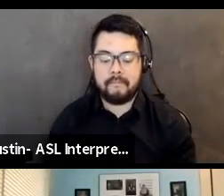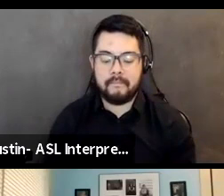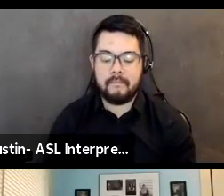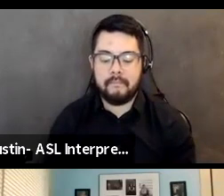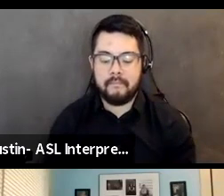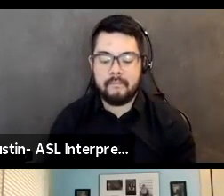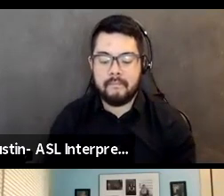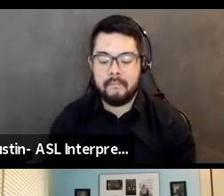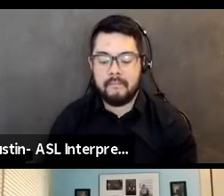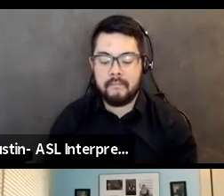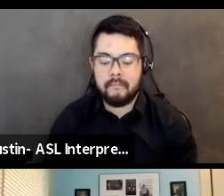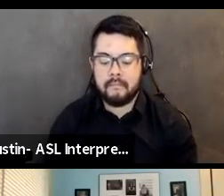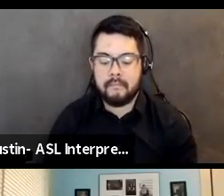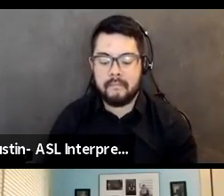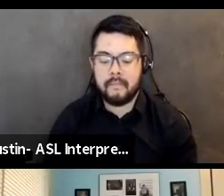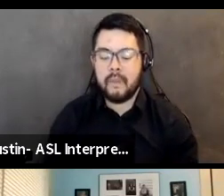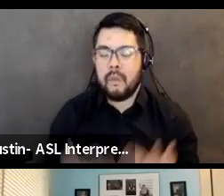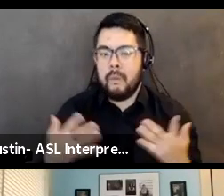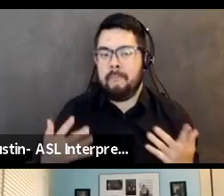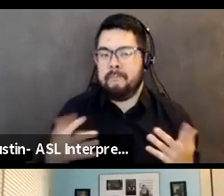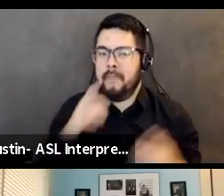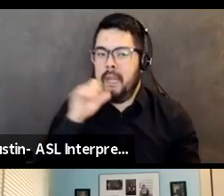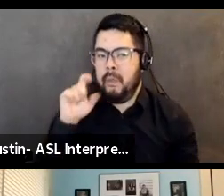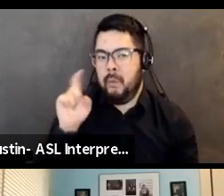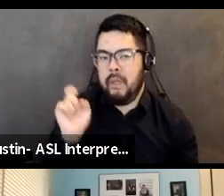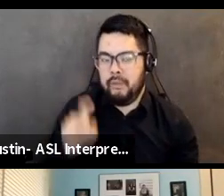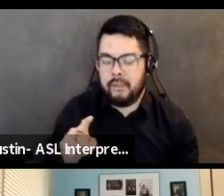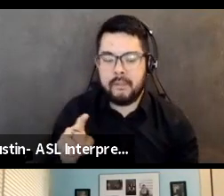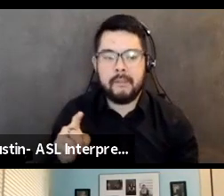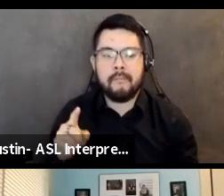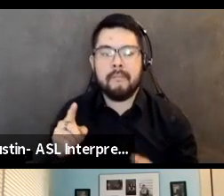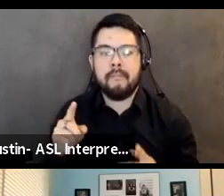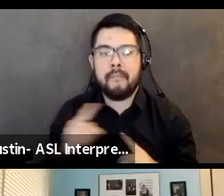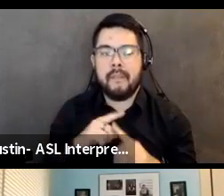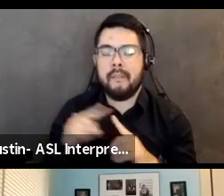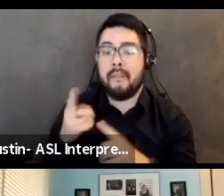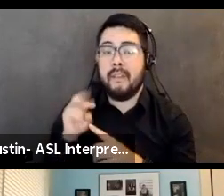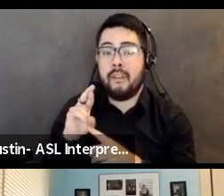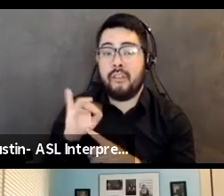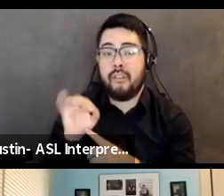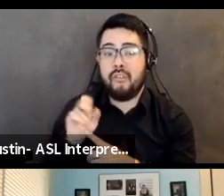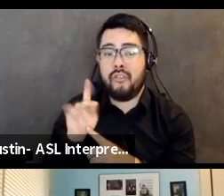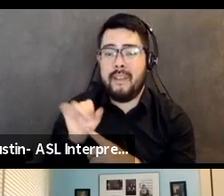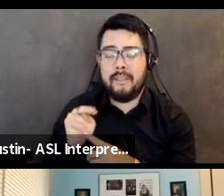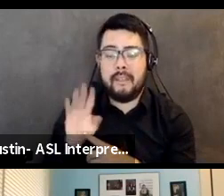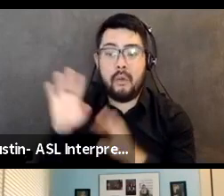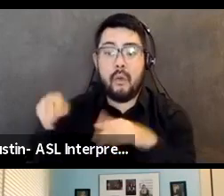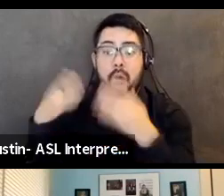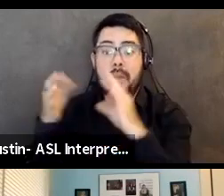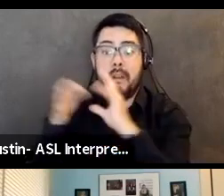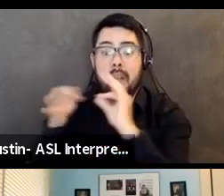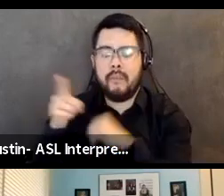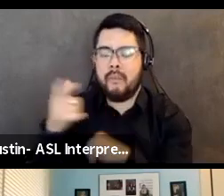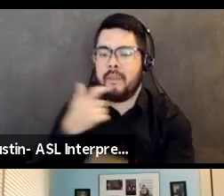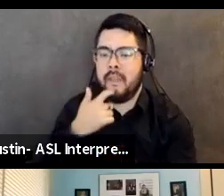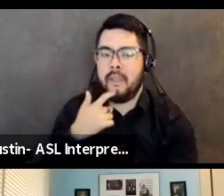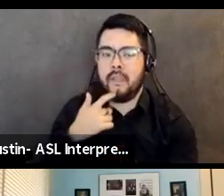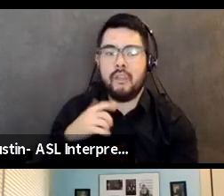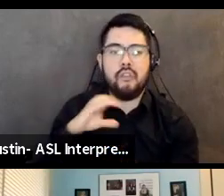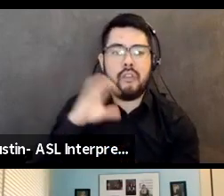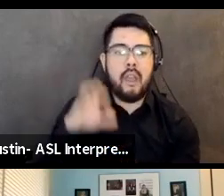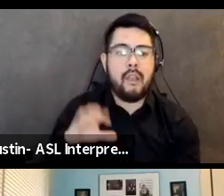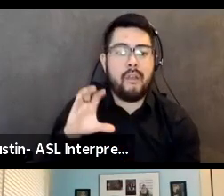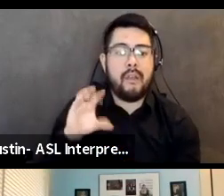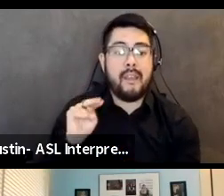can i just this isn't even really a question but i was wondering if we could just in dr jackson your opening comments you mentioned both chicago connected and the